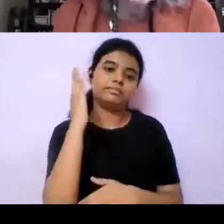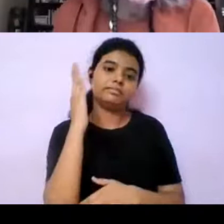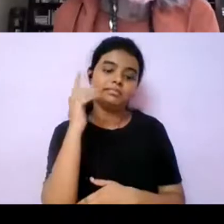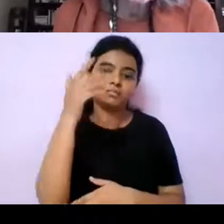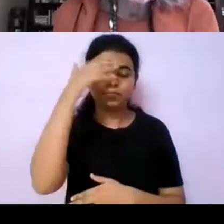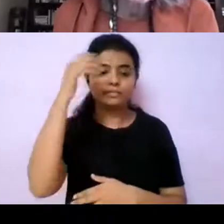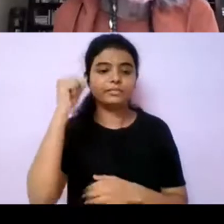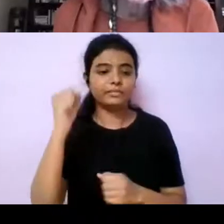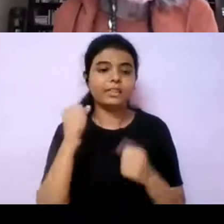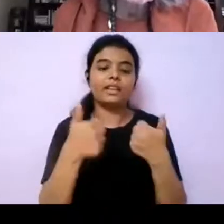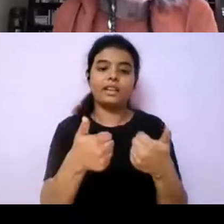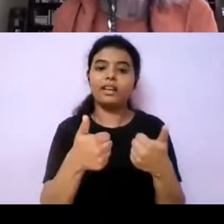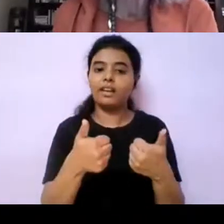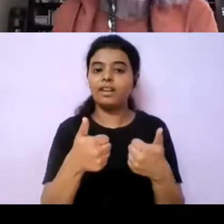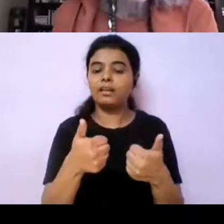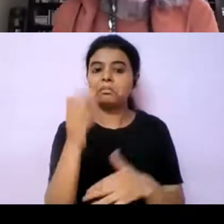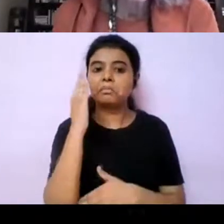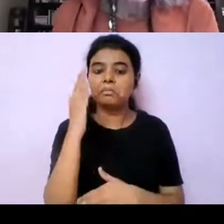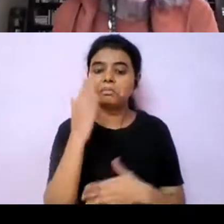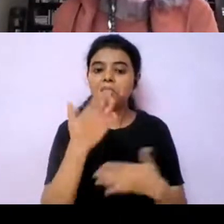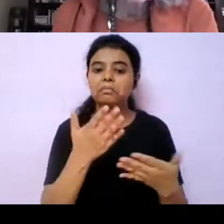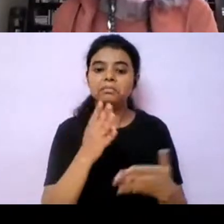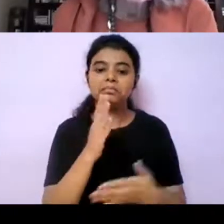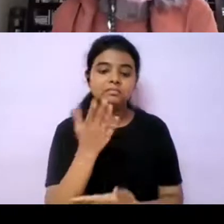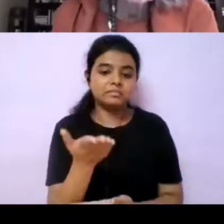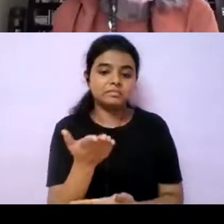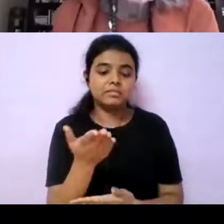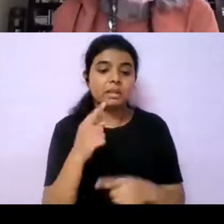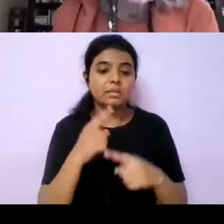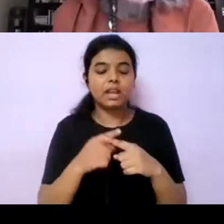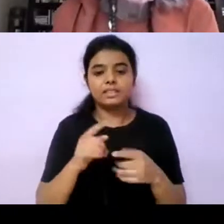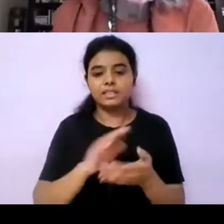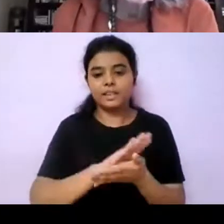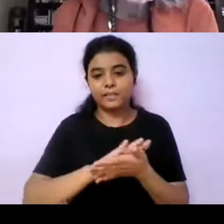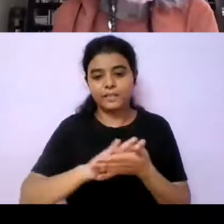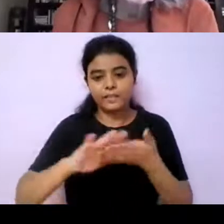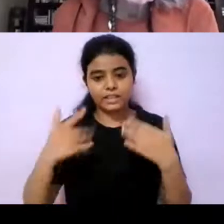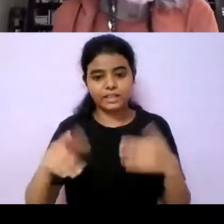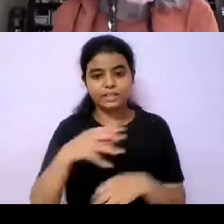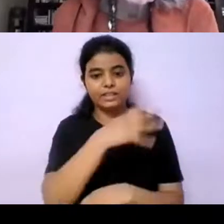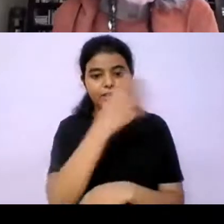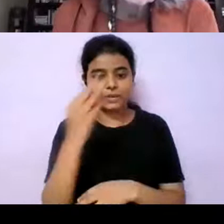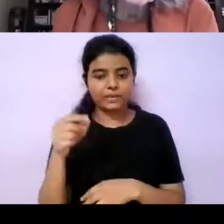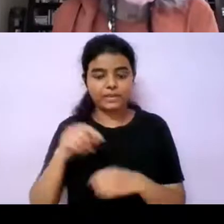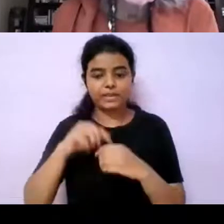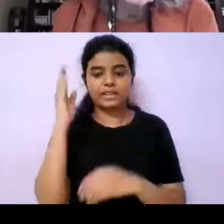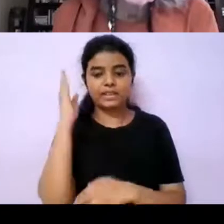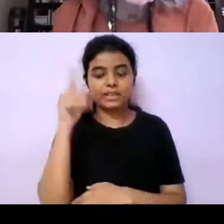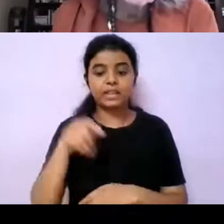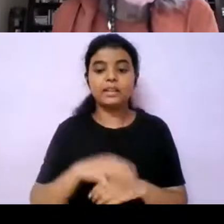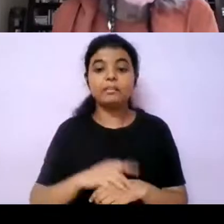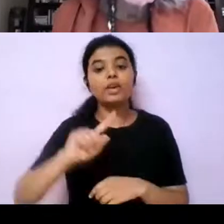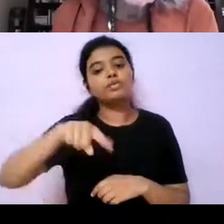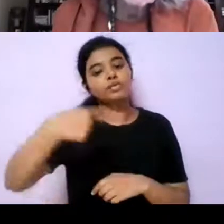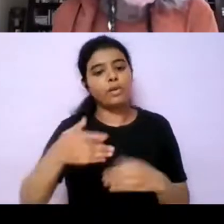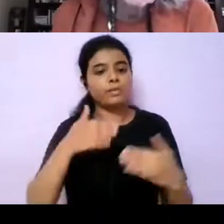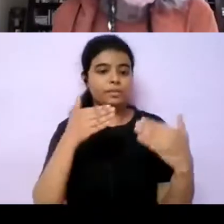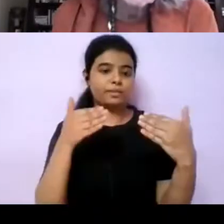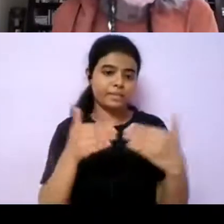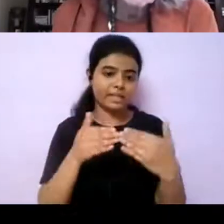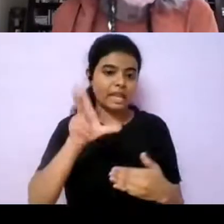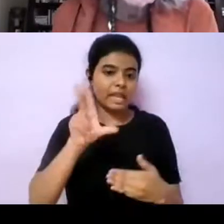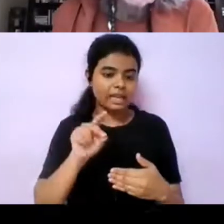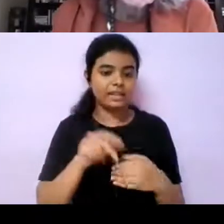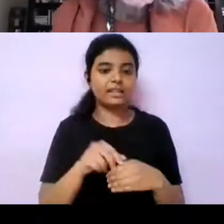memorable session. And we draw the day to a close with the announcement that we meet tomorrow at